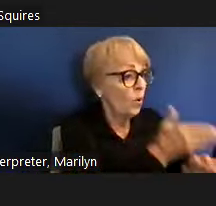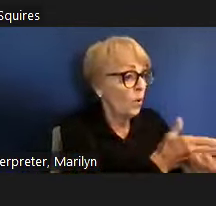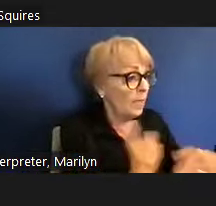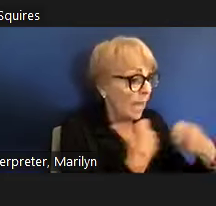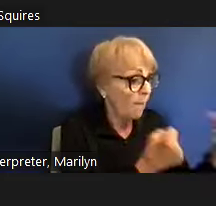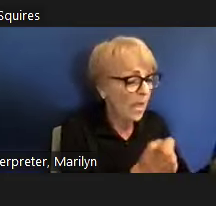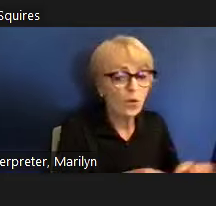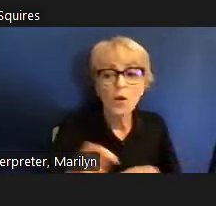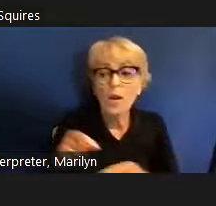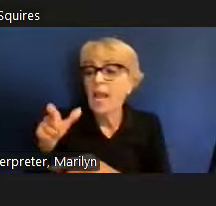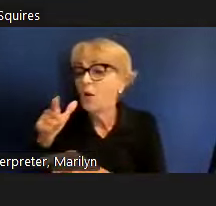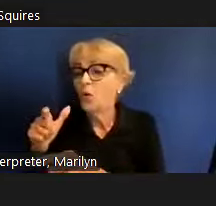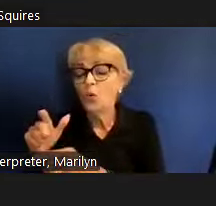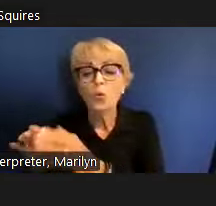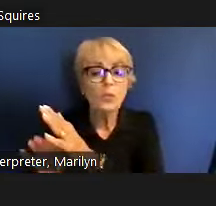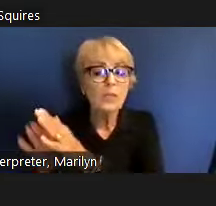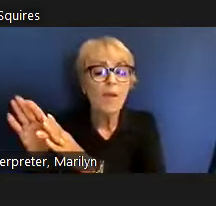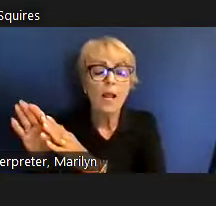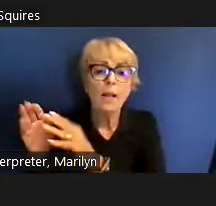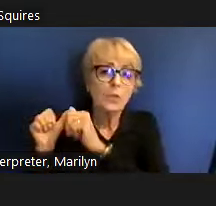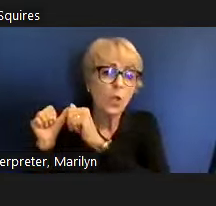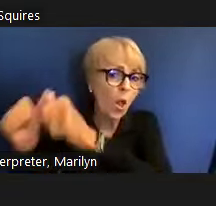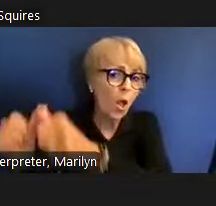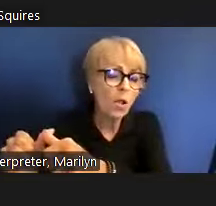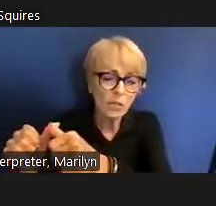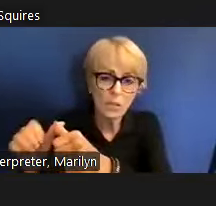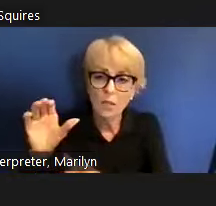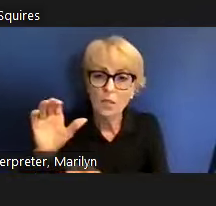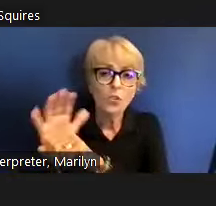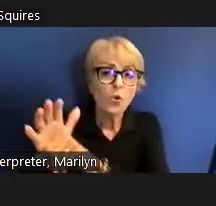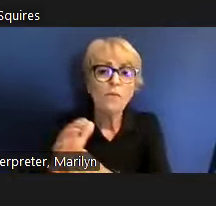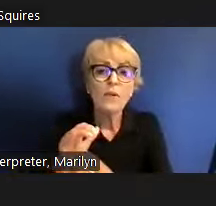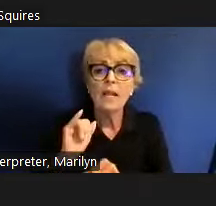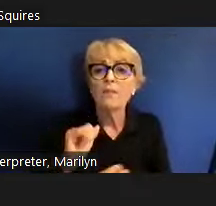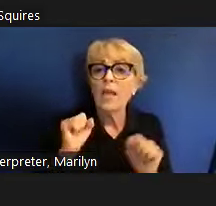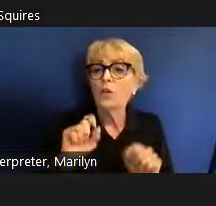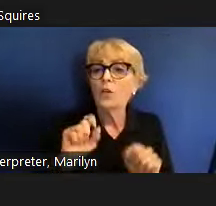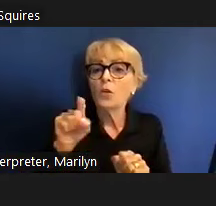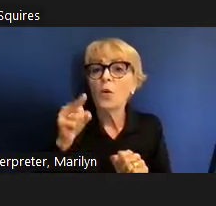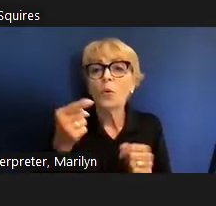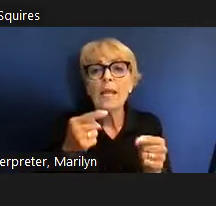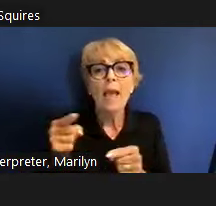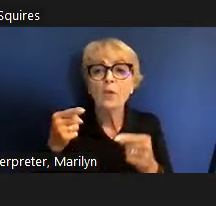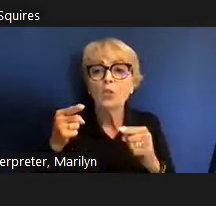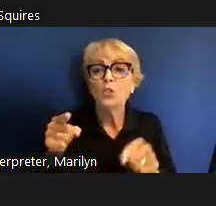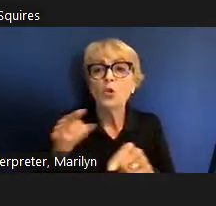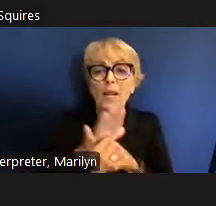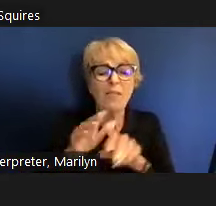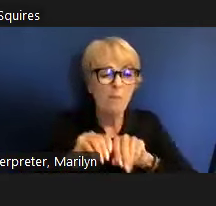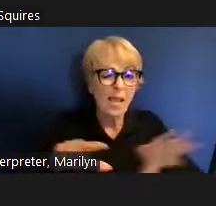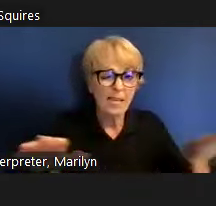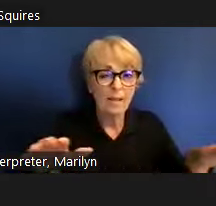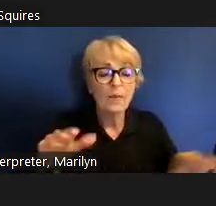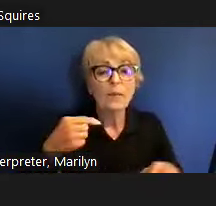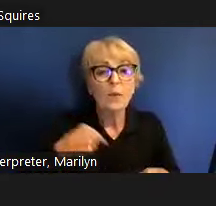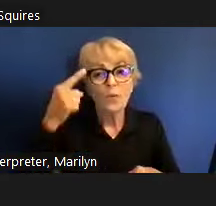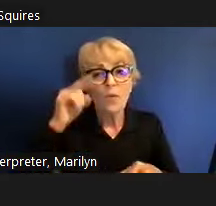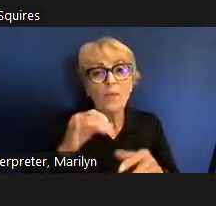developed long COVID. So that can only be done while the pandemic was going on. We thought that was important to do because it